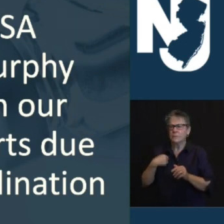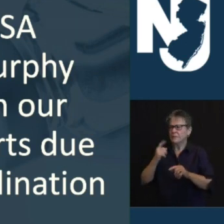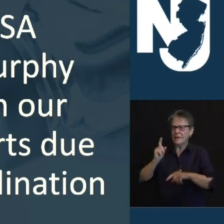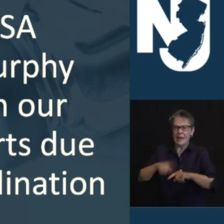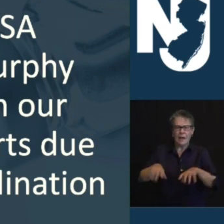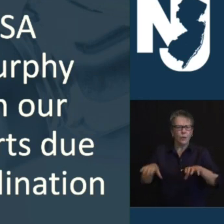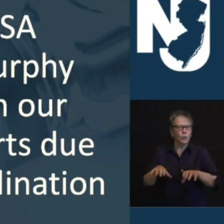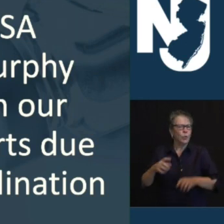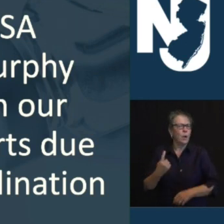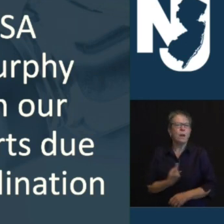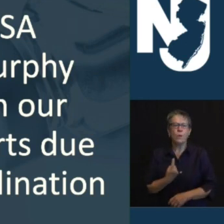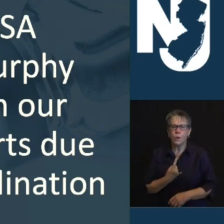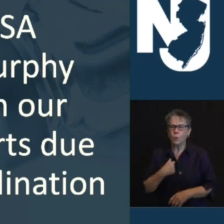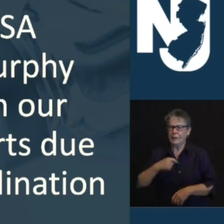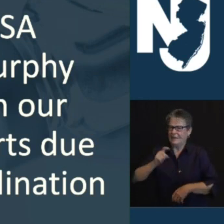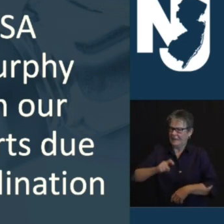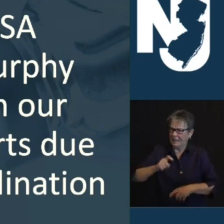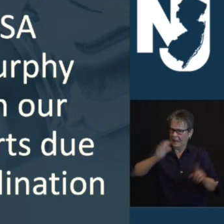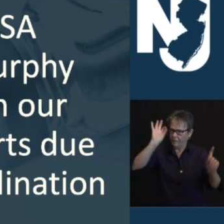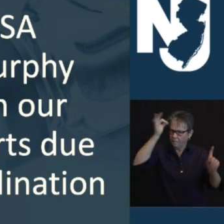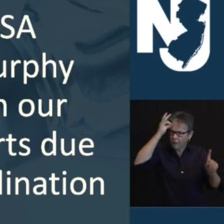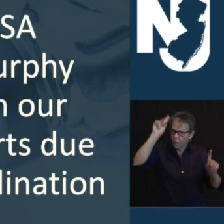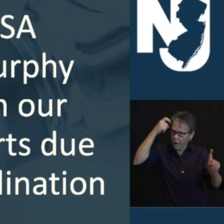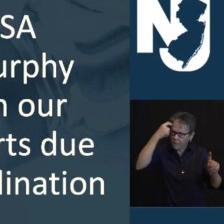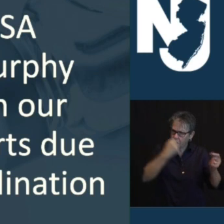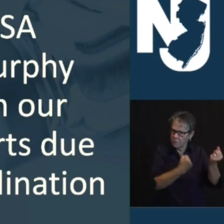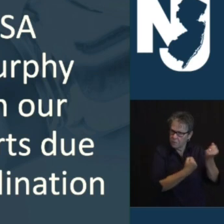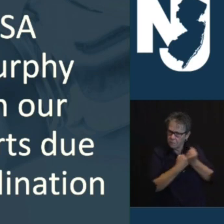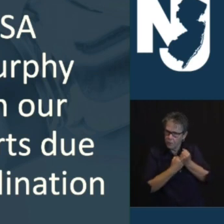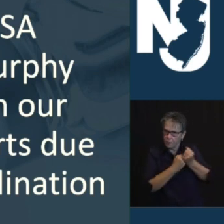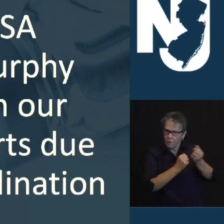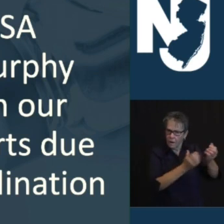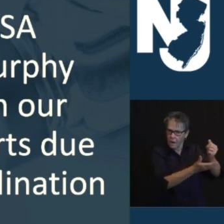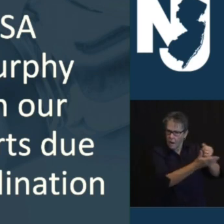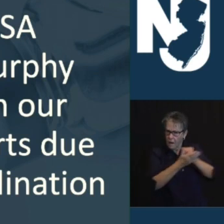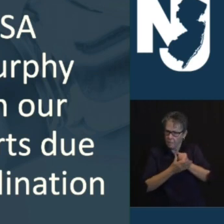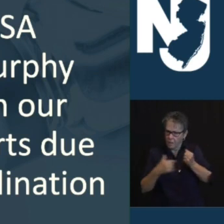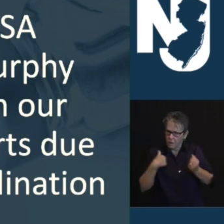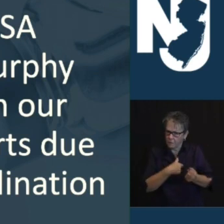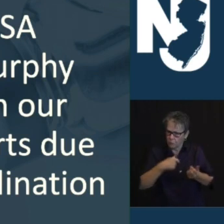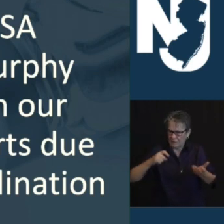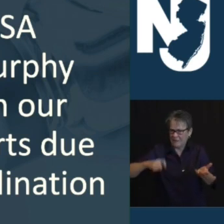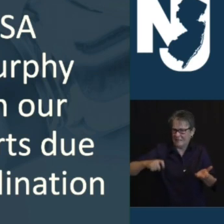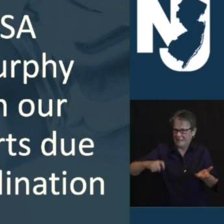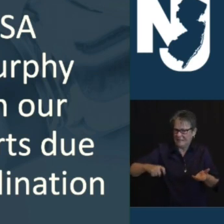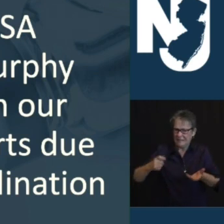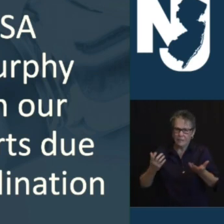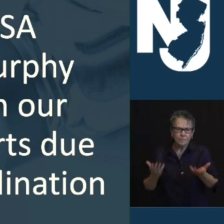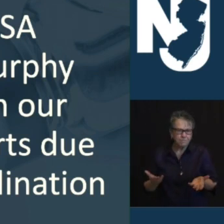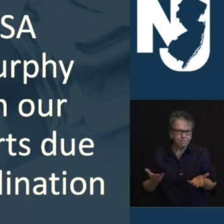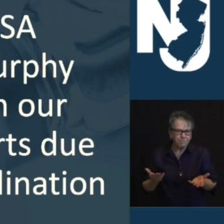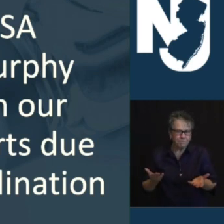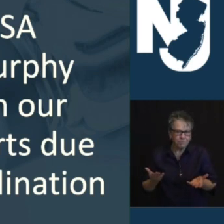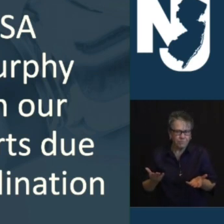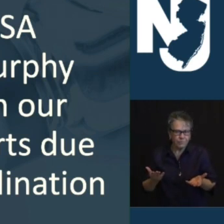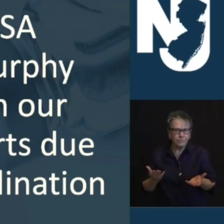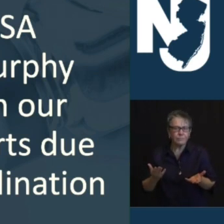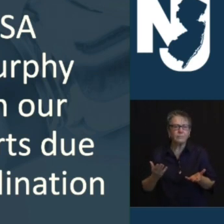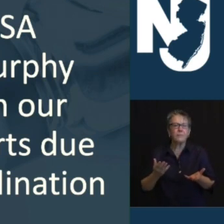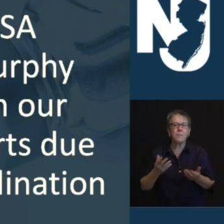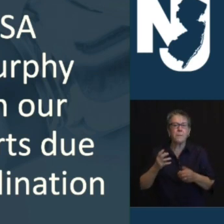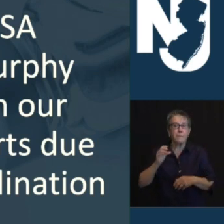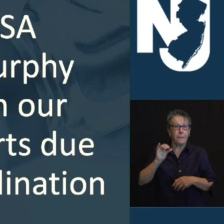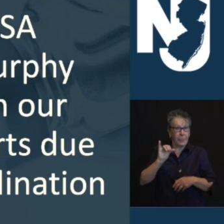to be right there alongside us as we fight COVID's resurgence. And to help ensure that